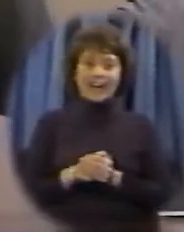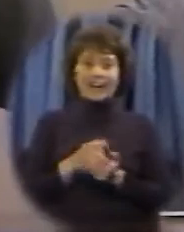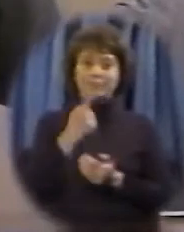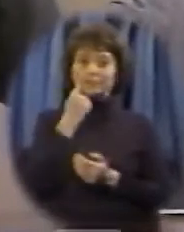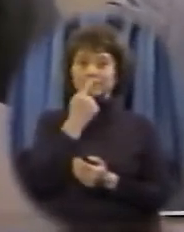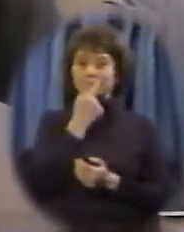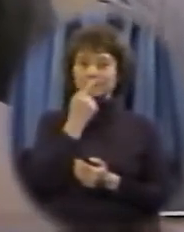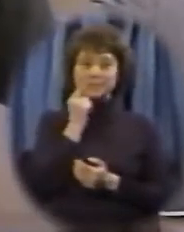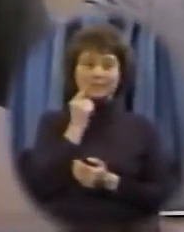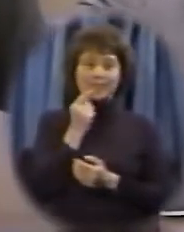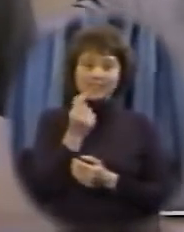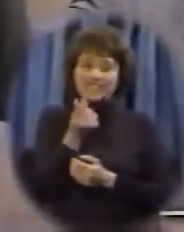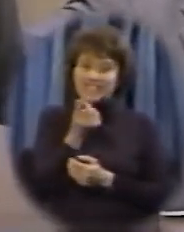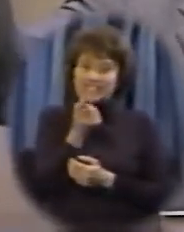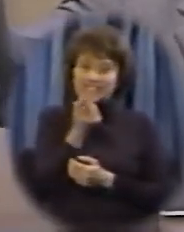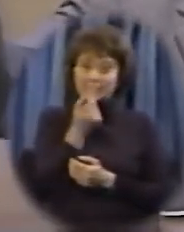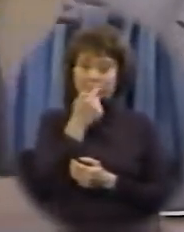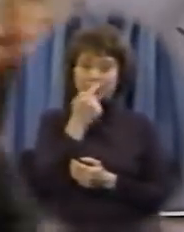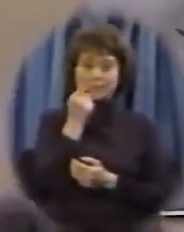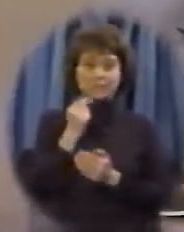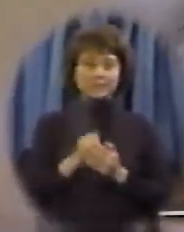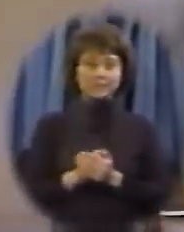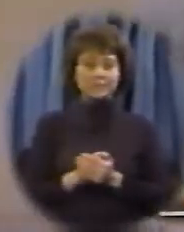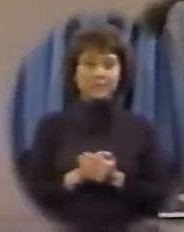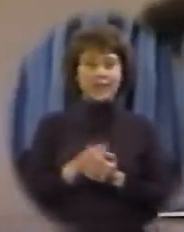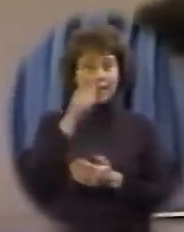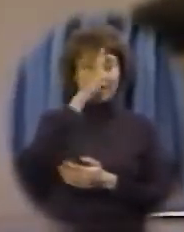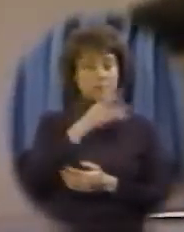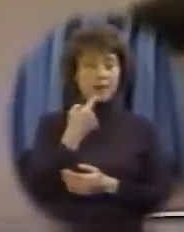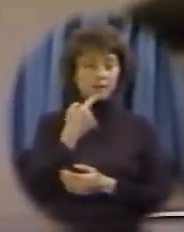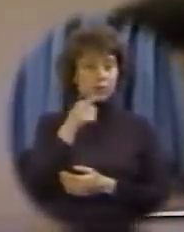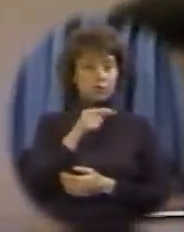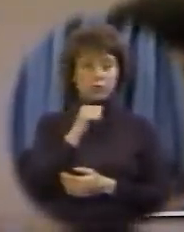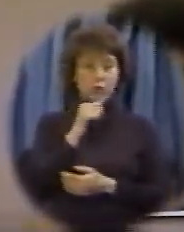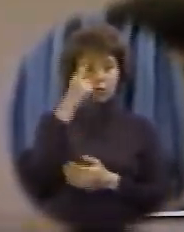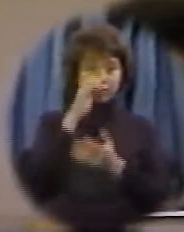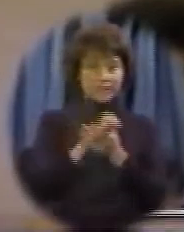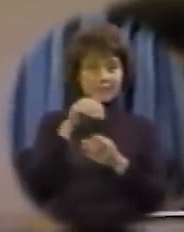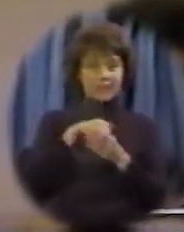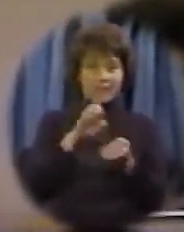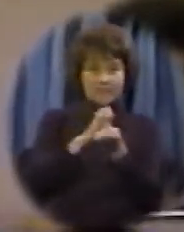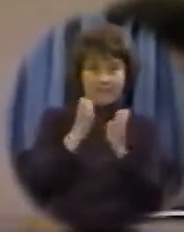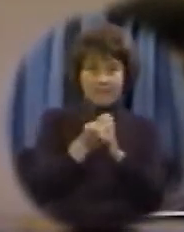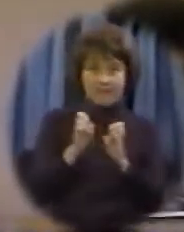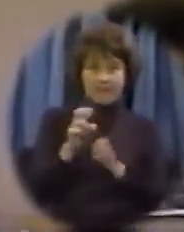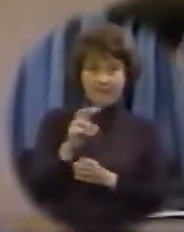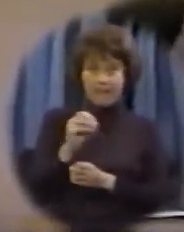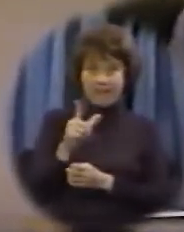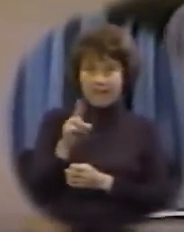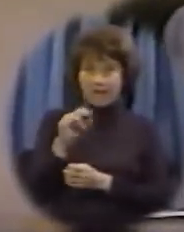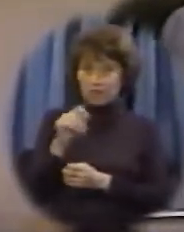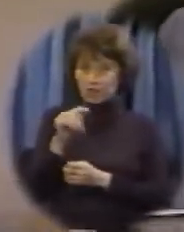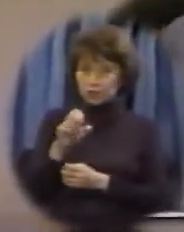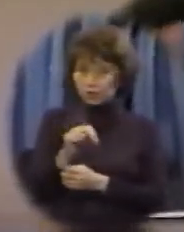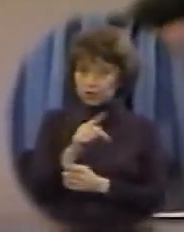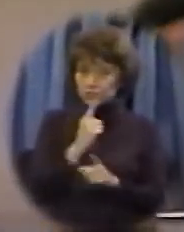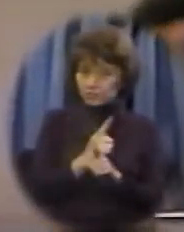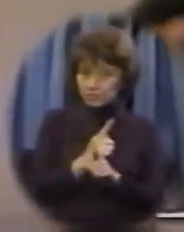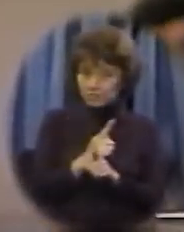and the evidence of things not seen. And he said, "You don't believe in evolution, do you?" I said, "I didn't."